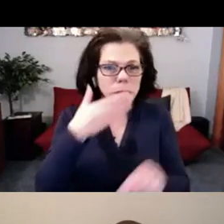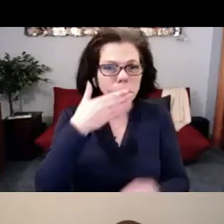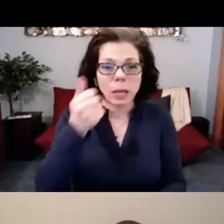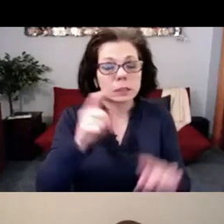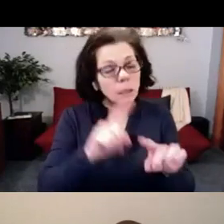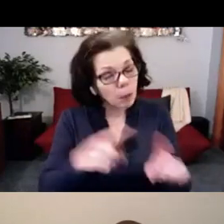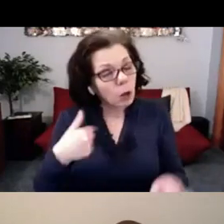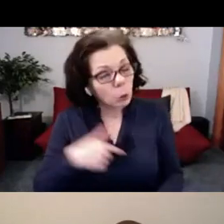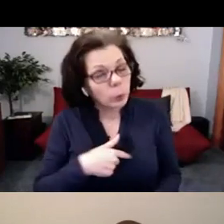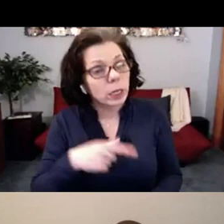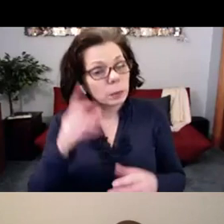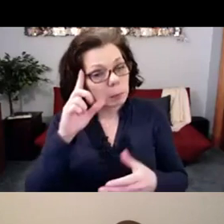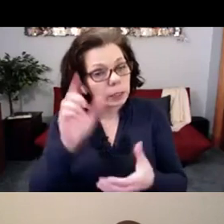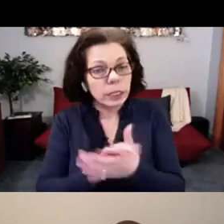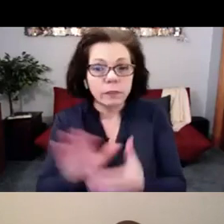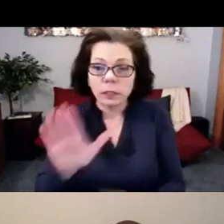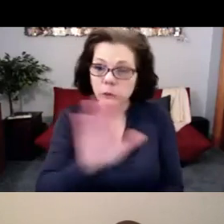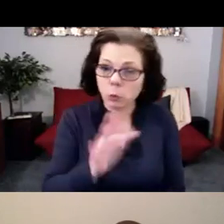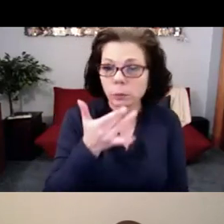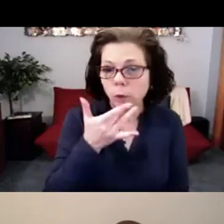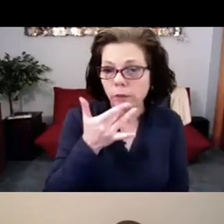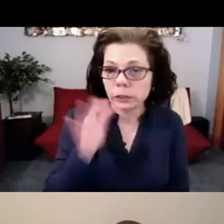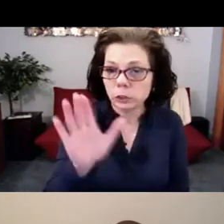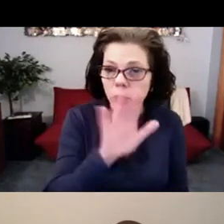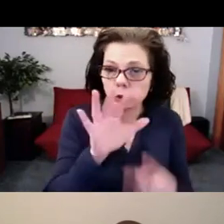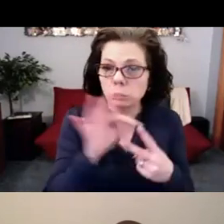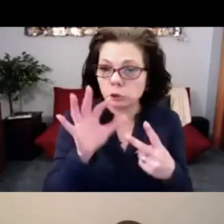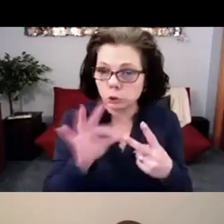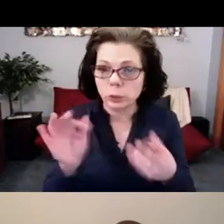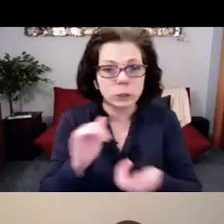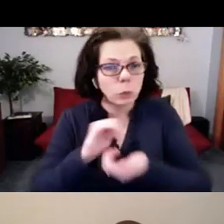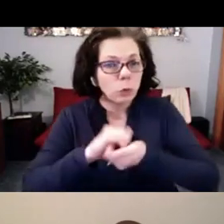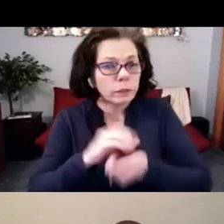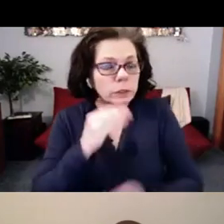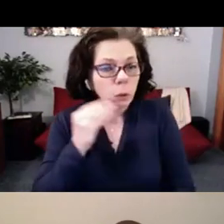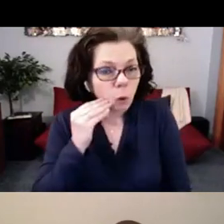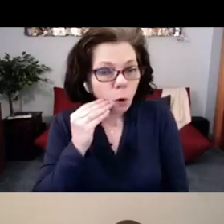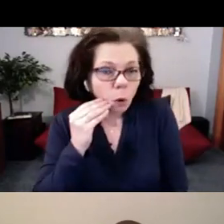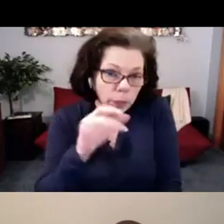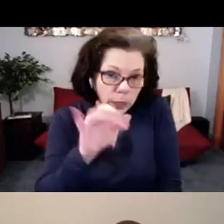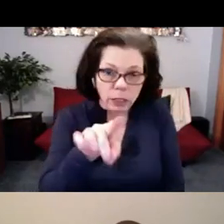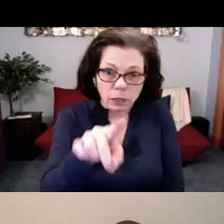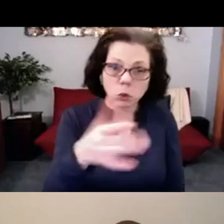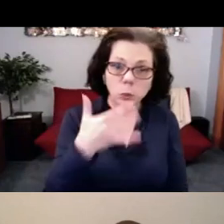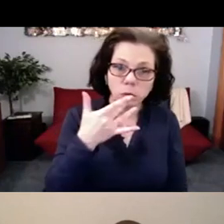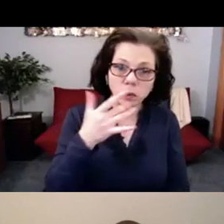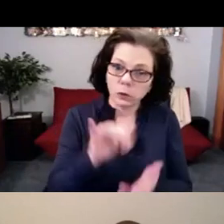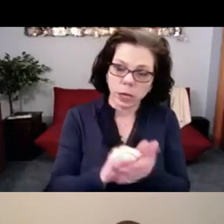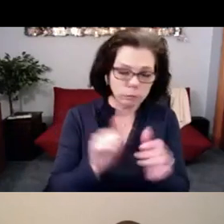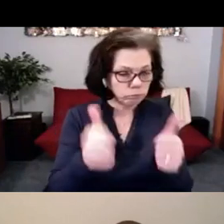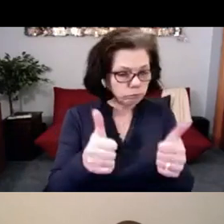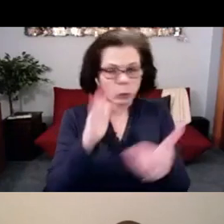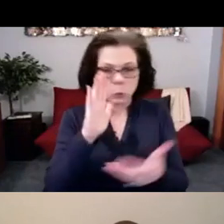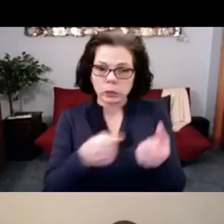in family choice and partnership with home. And we will be looking to you as families, if that's the choice that you're looking to make, that we'll be looking to support you in